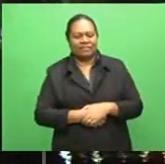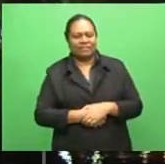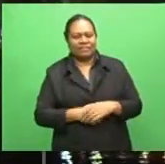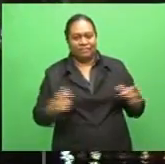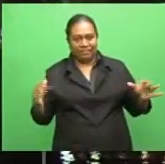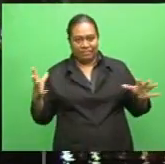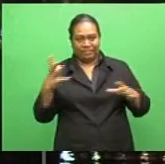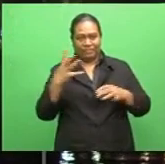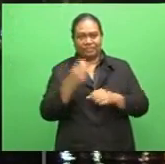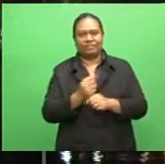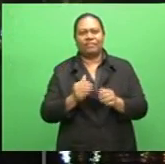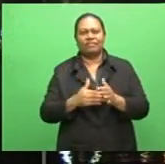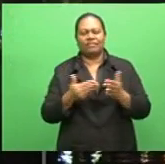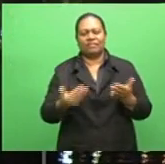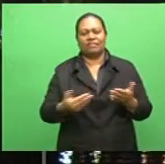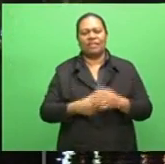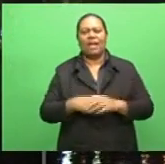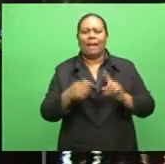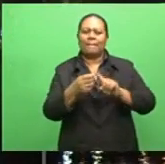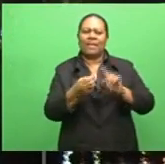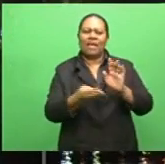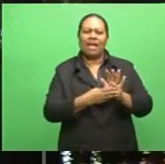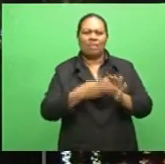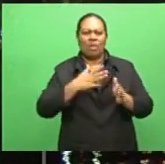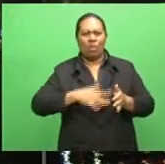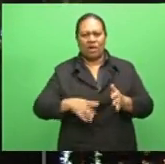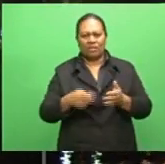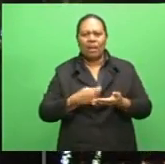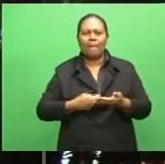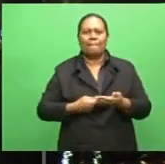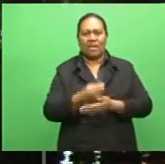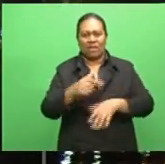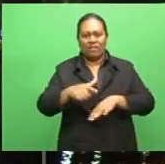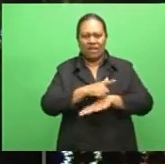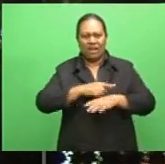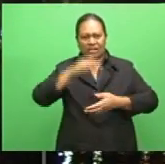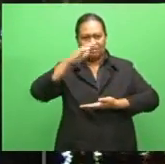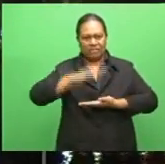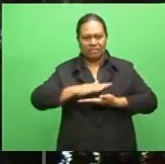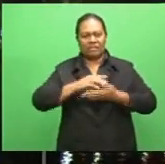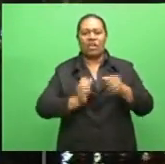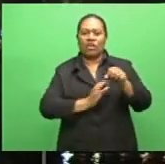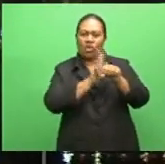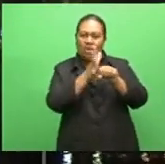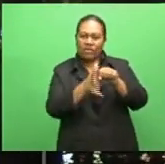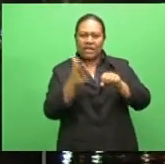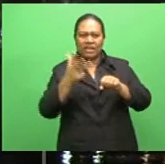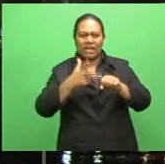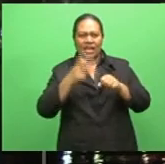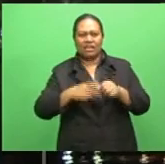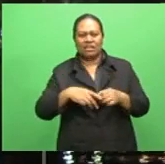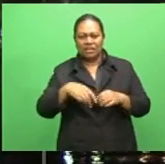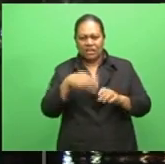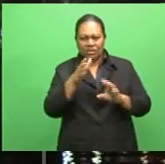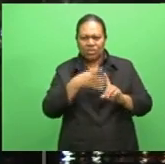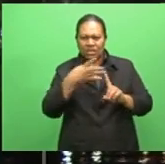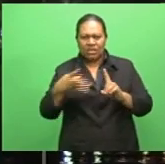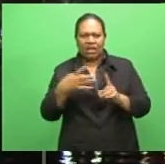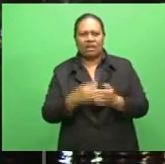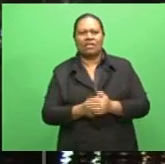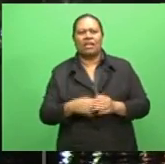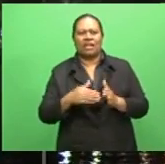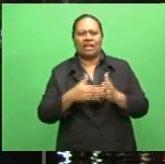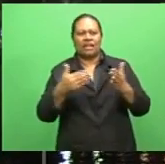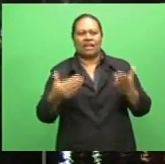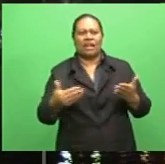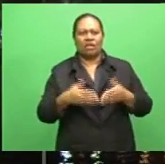Recapping the main stories for tonight, PM wants lease costs reduced, COVID-19 screening for all inbound vessels, and huge interest